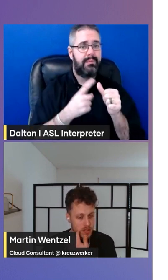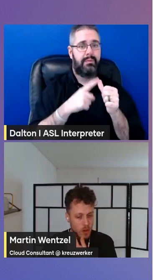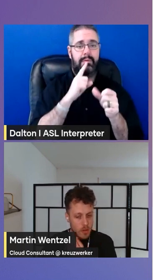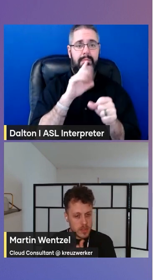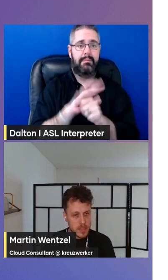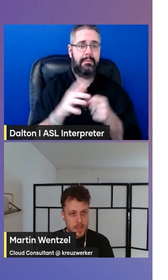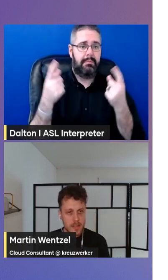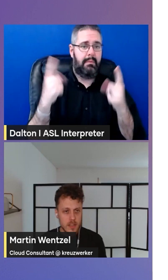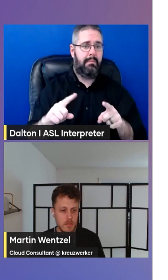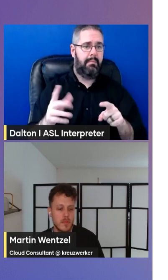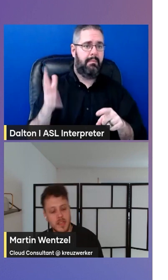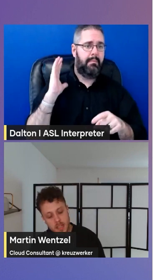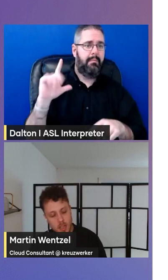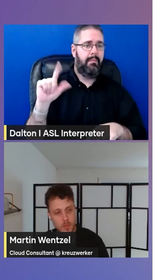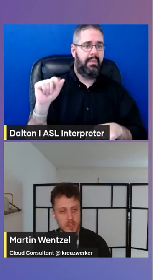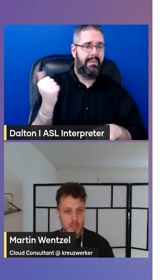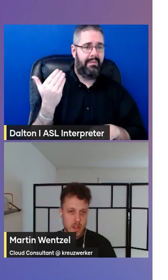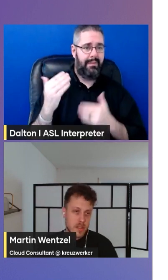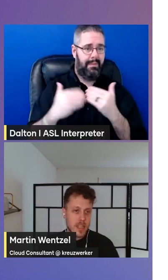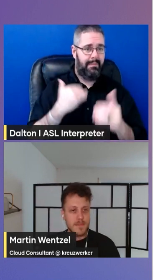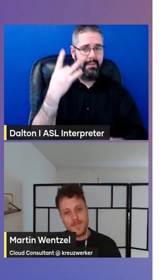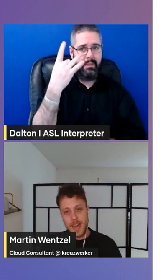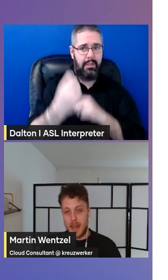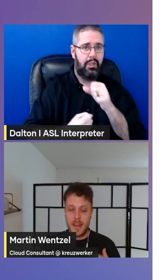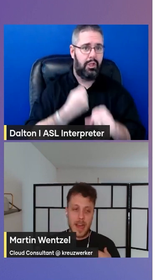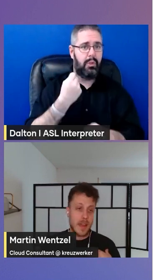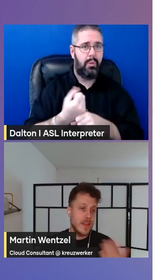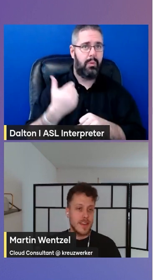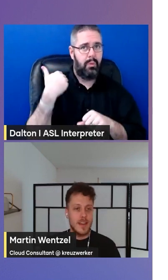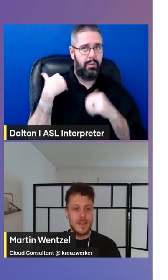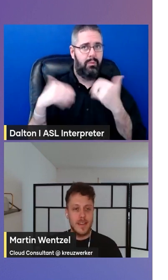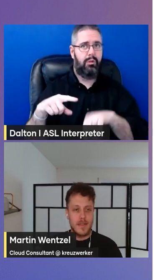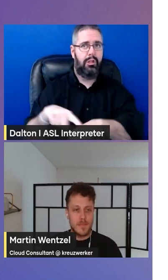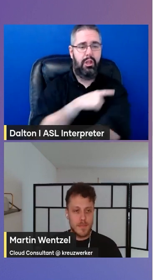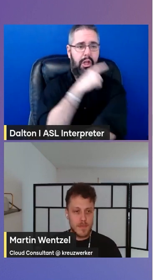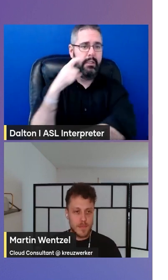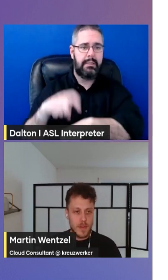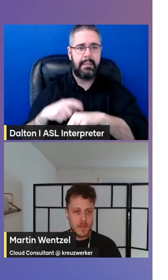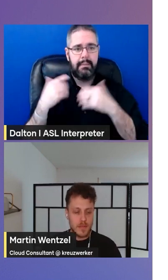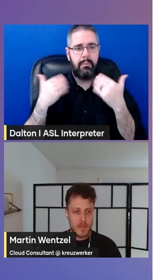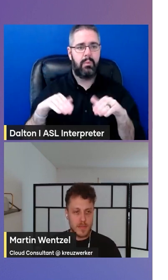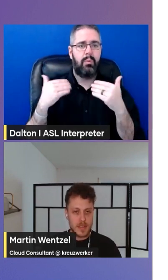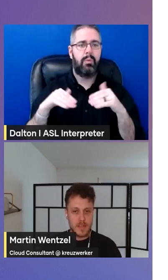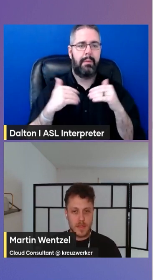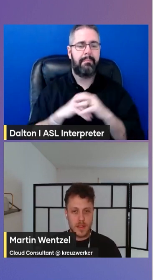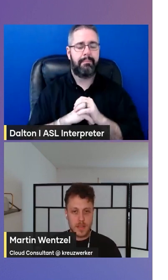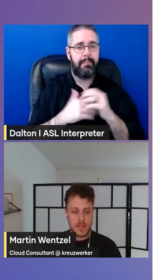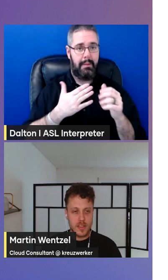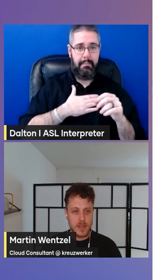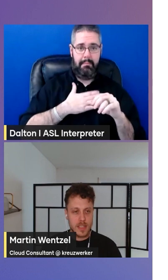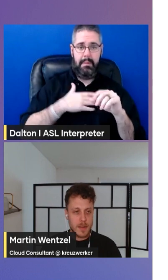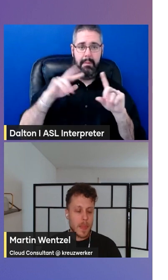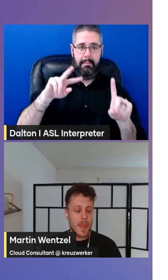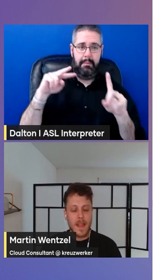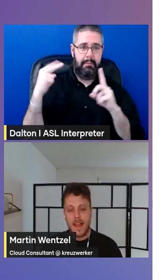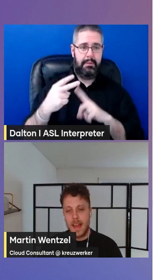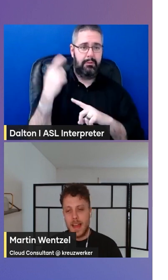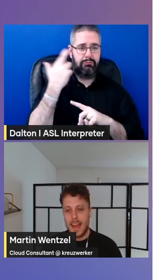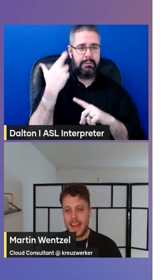2015, so almost 8 years ago, which is a long time, I think, from my perspective, because I'm still quite